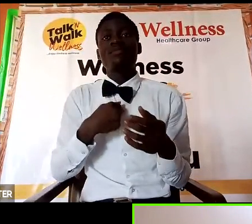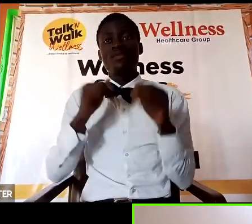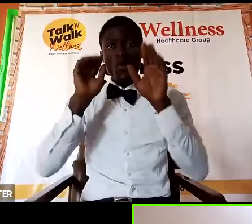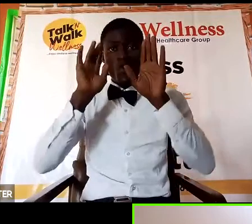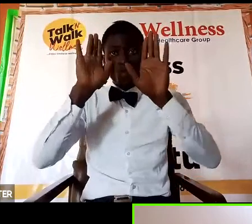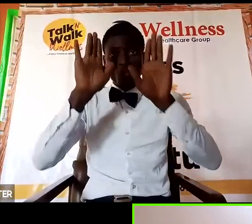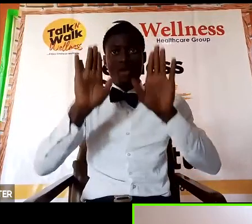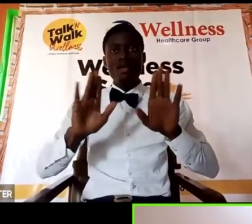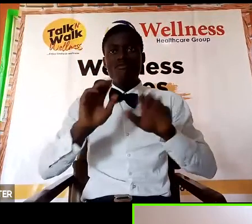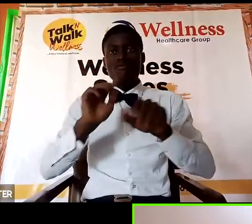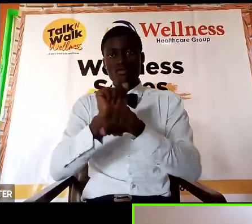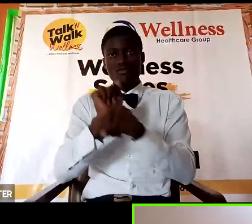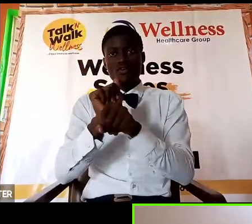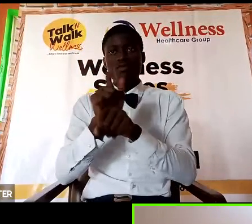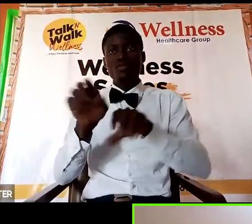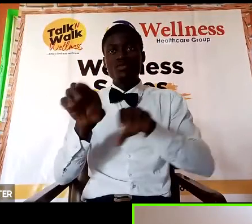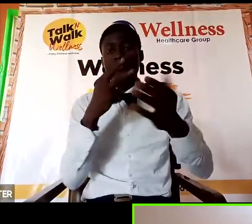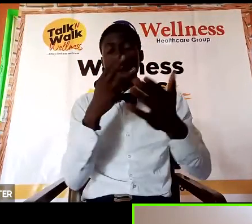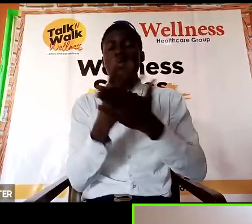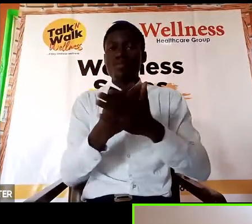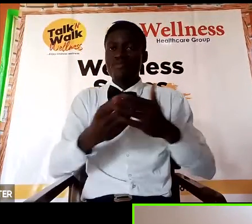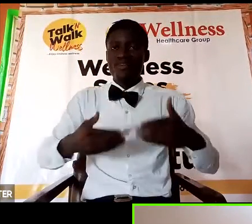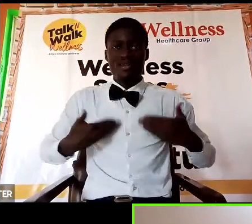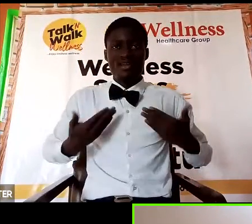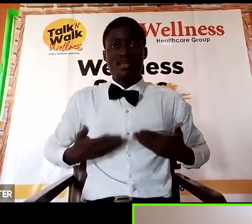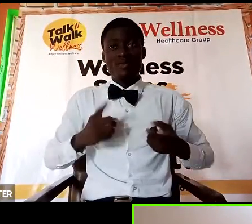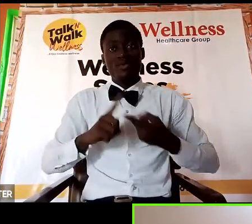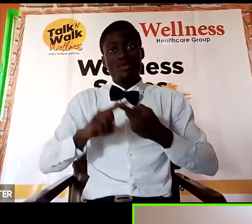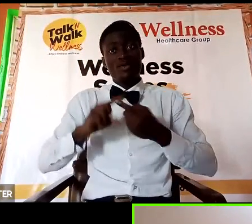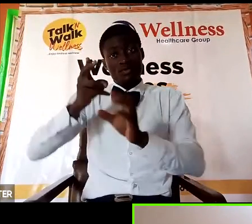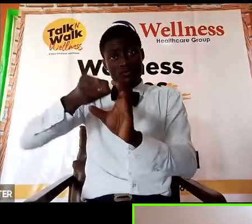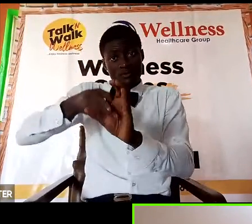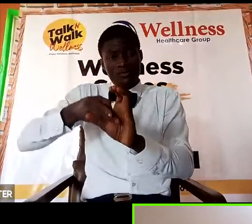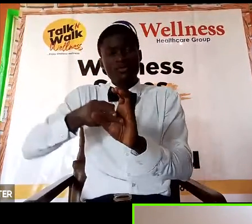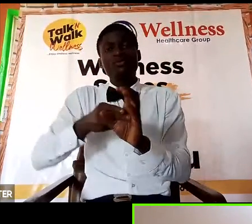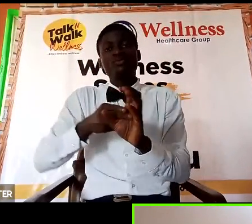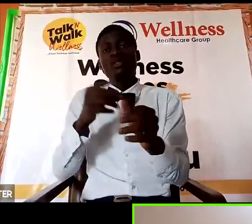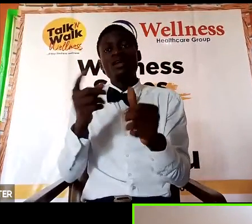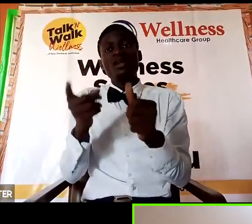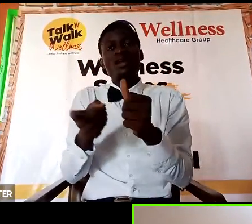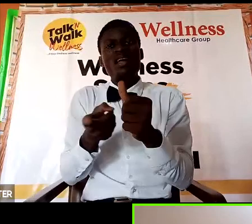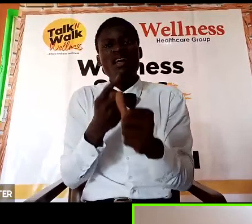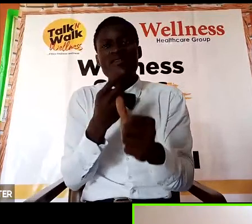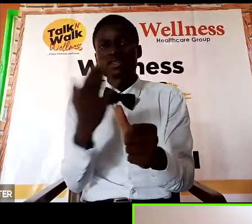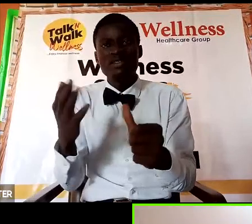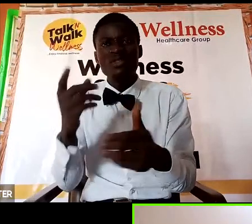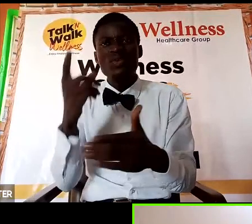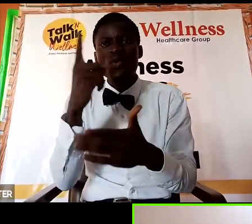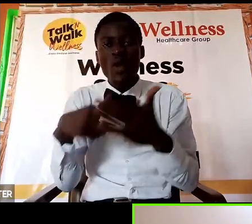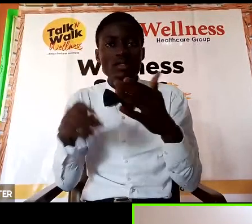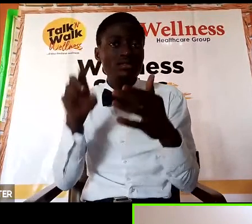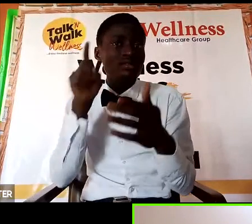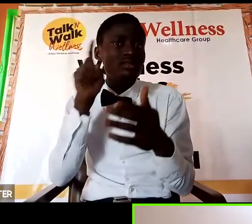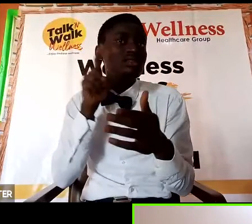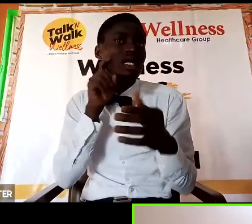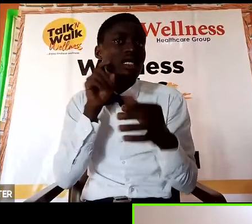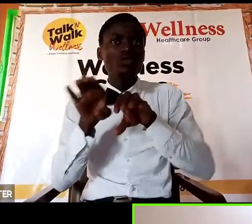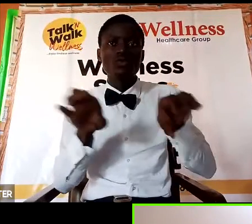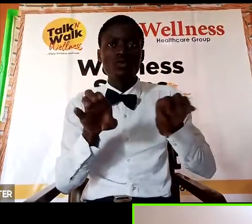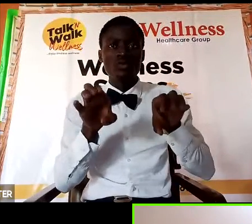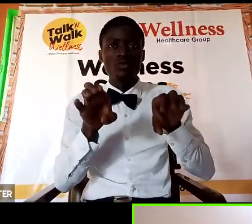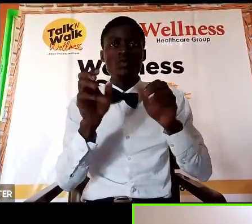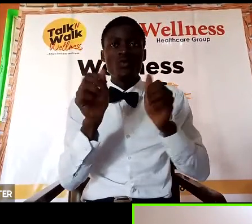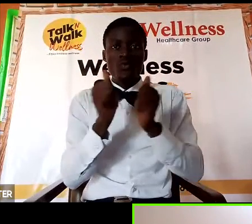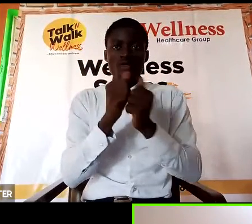of this. So the question is, what has sex got to do with wellness? Like I normally say, there